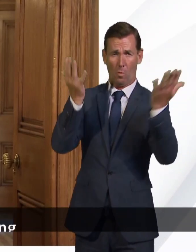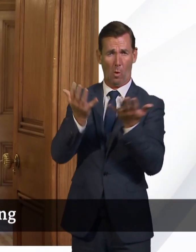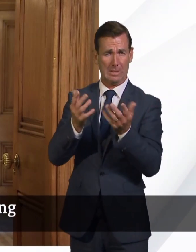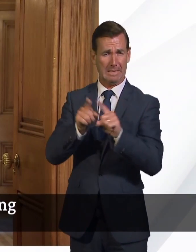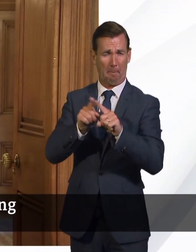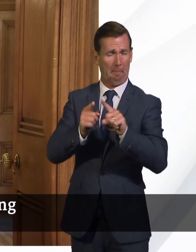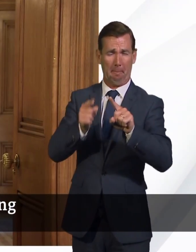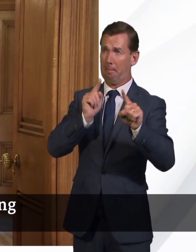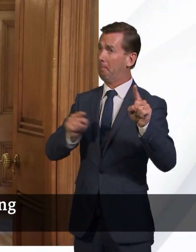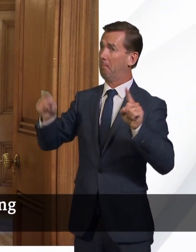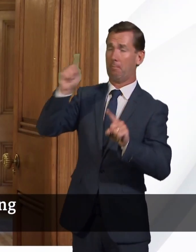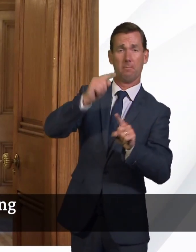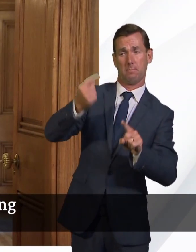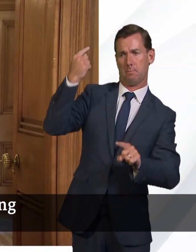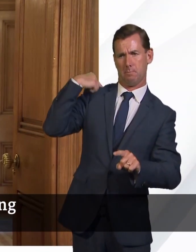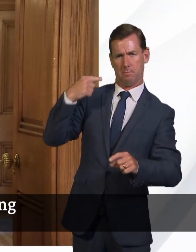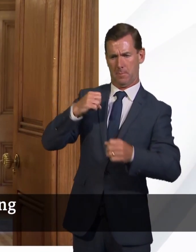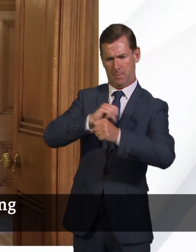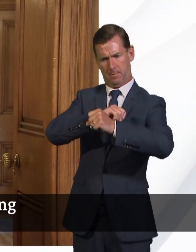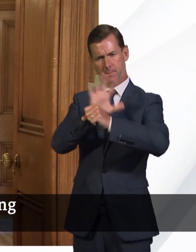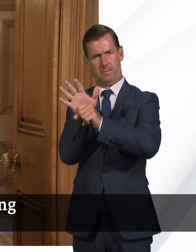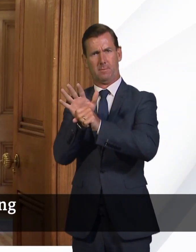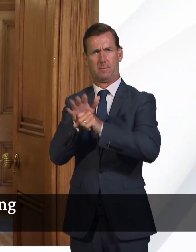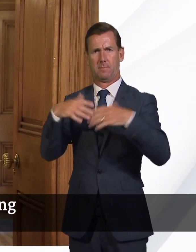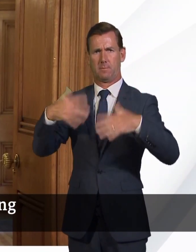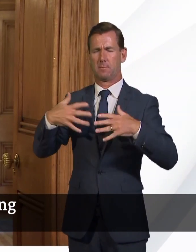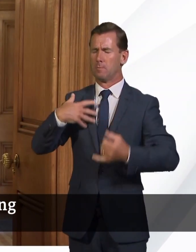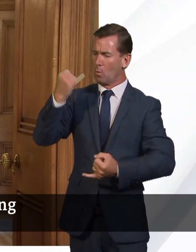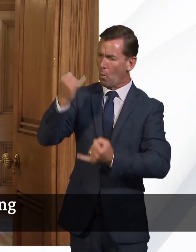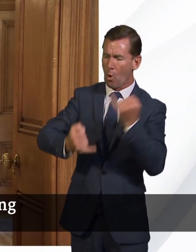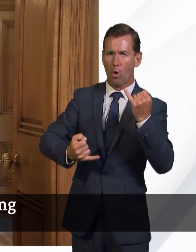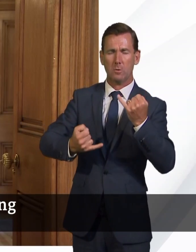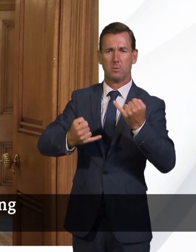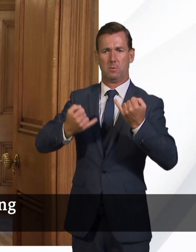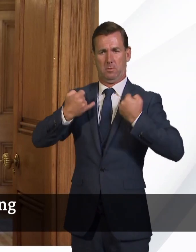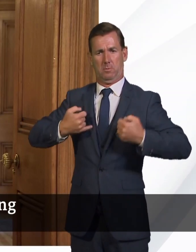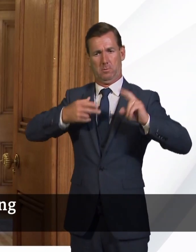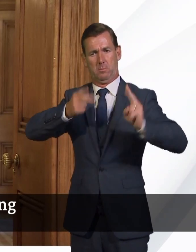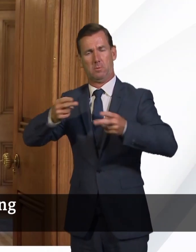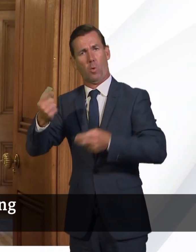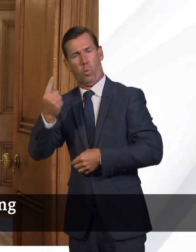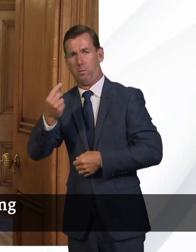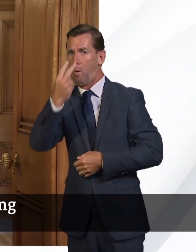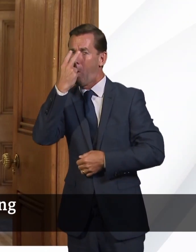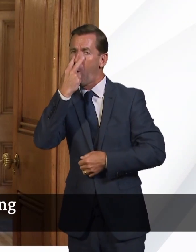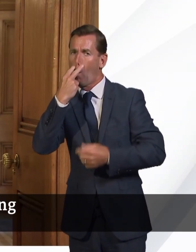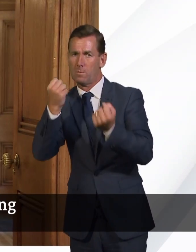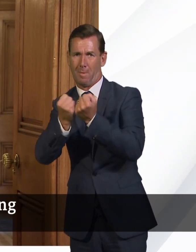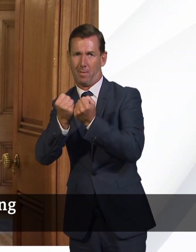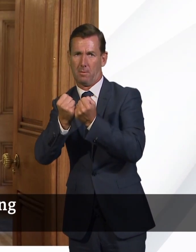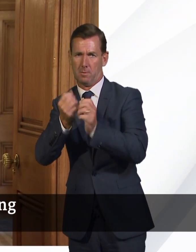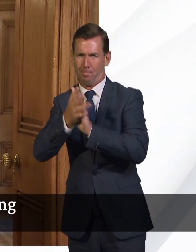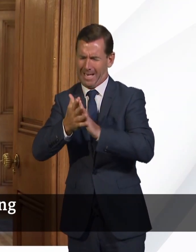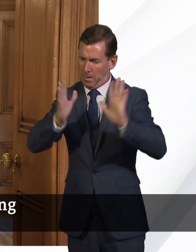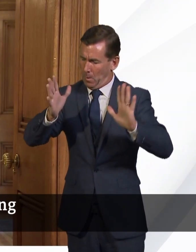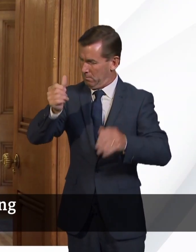disease has a bigger impact on the elderly, there's been a huge need to protect people in care